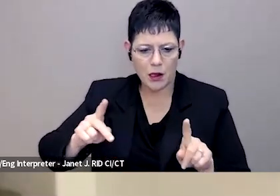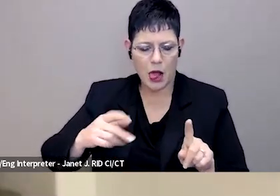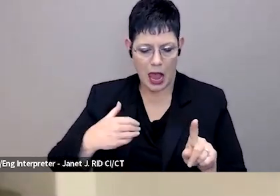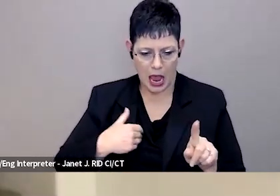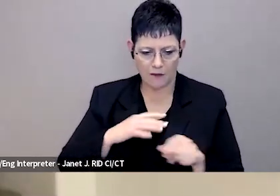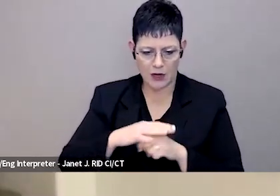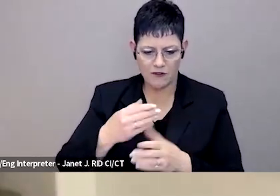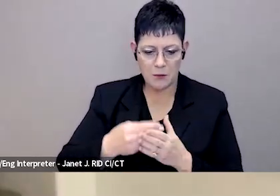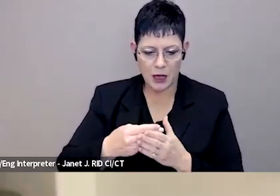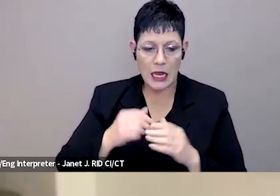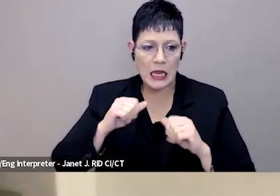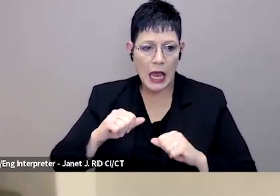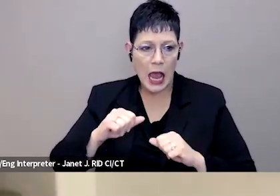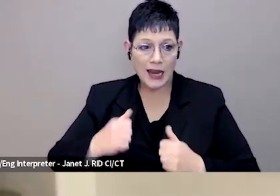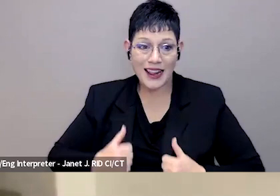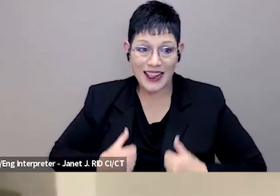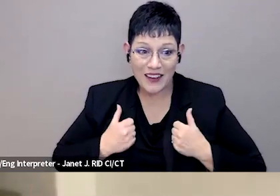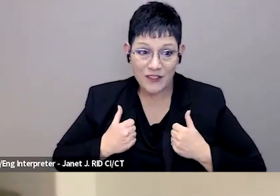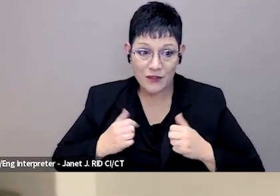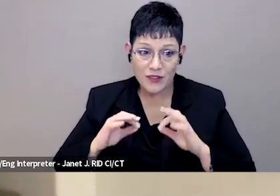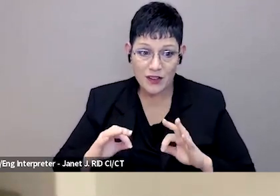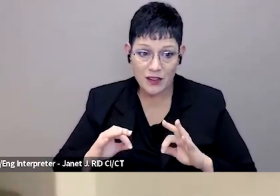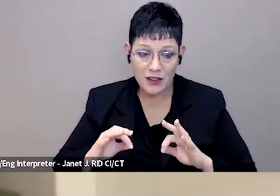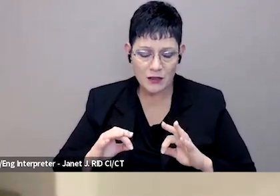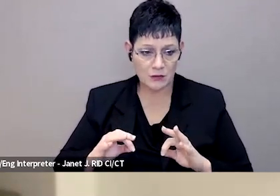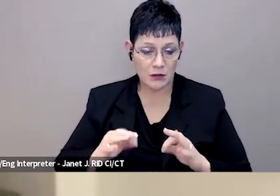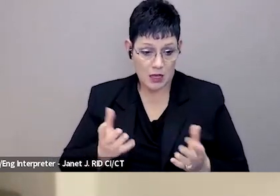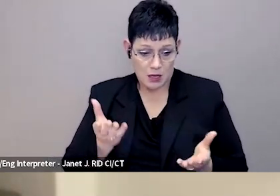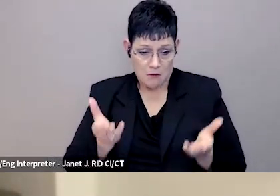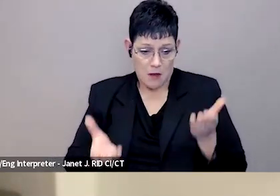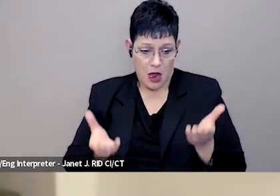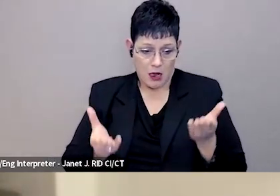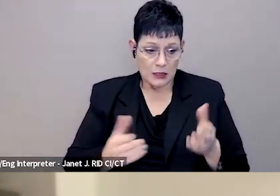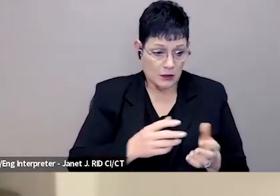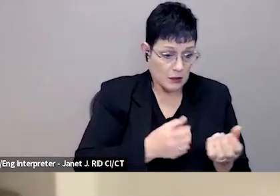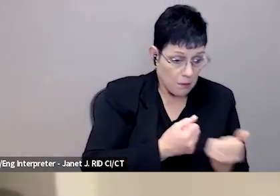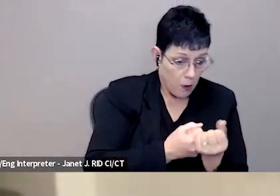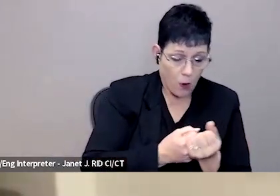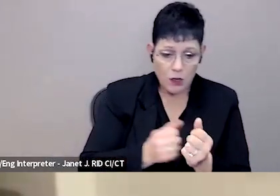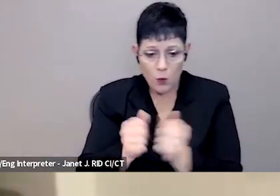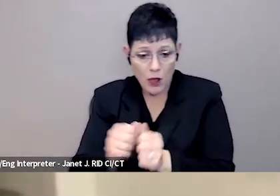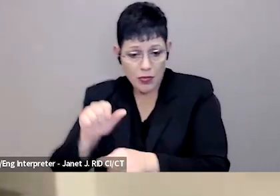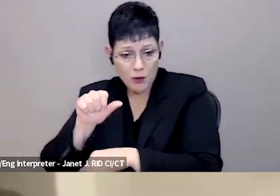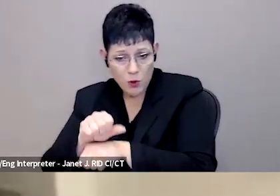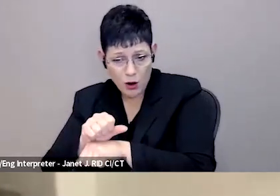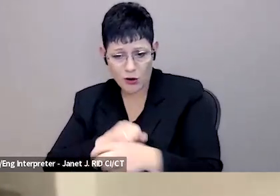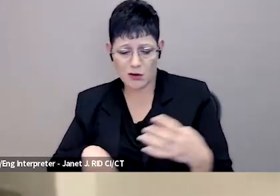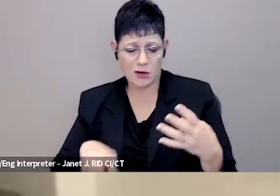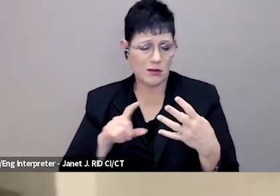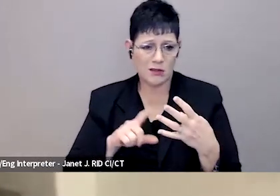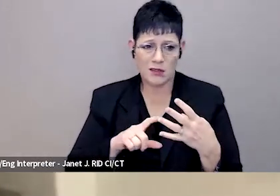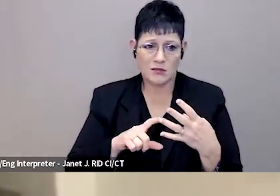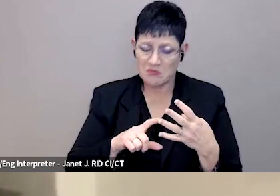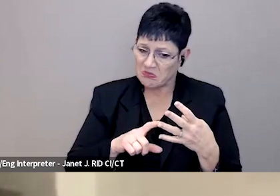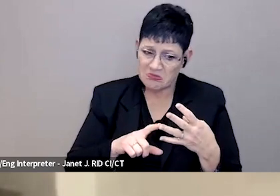able to make ends meet, are able to keep their jobs if that's what they want to do, and also are able to be